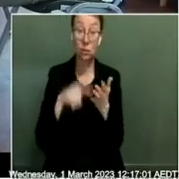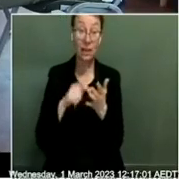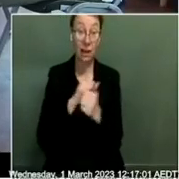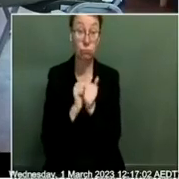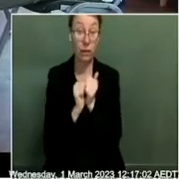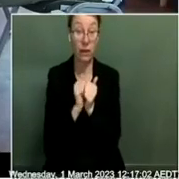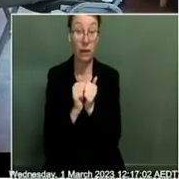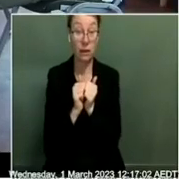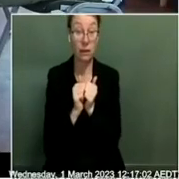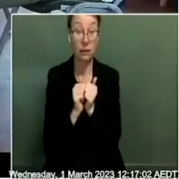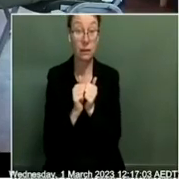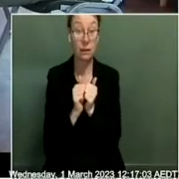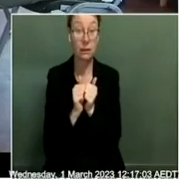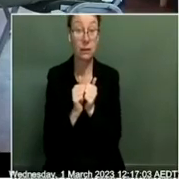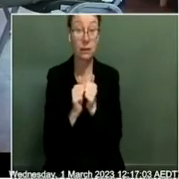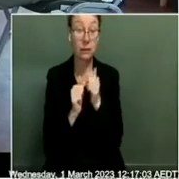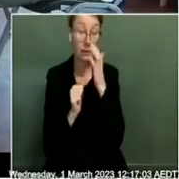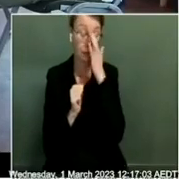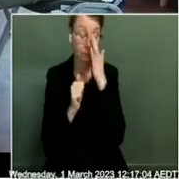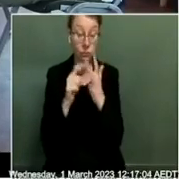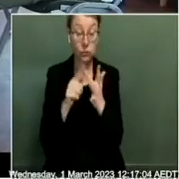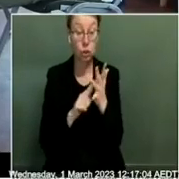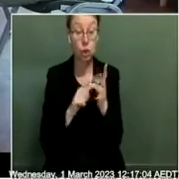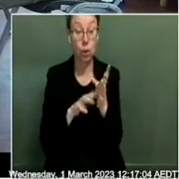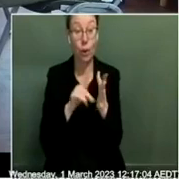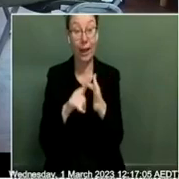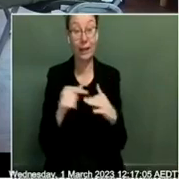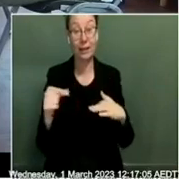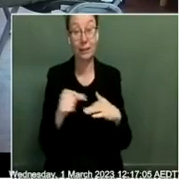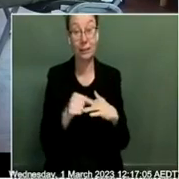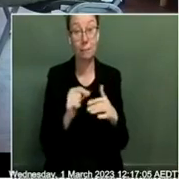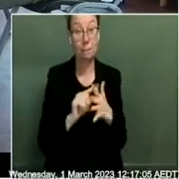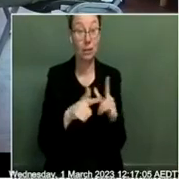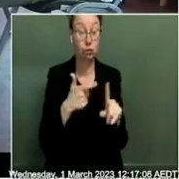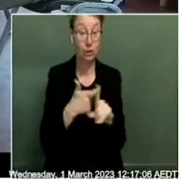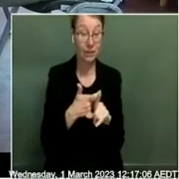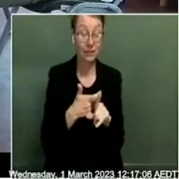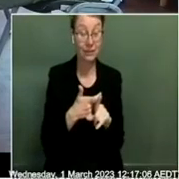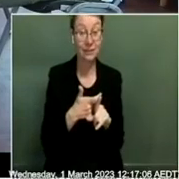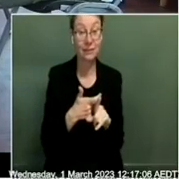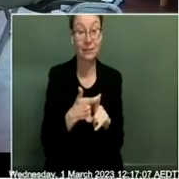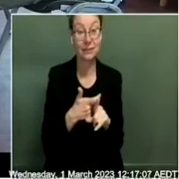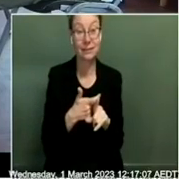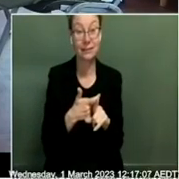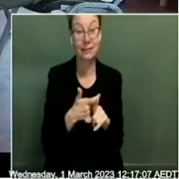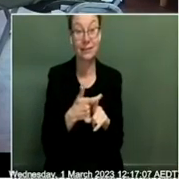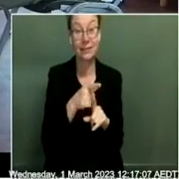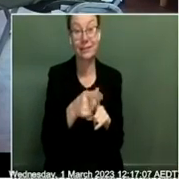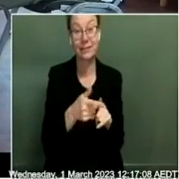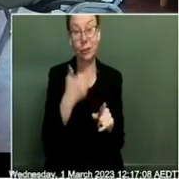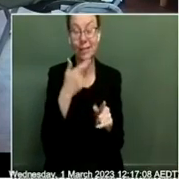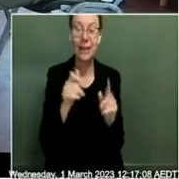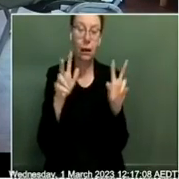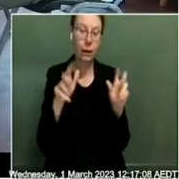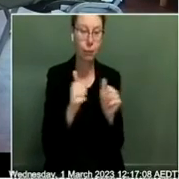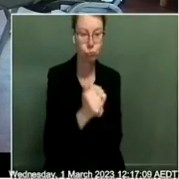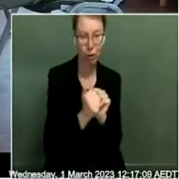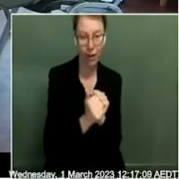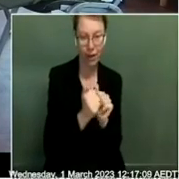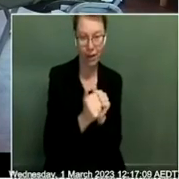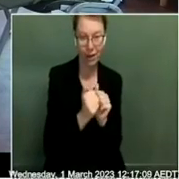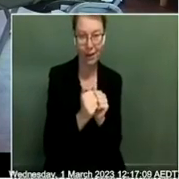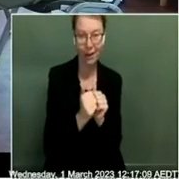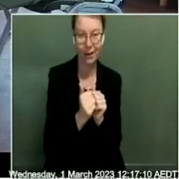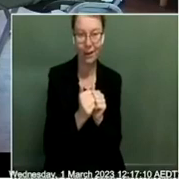Yeah. He's our soup team. He's okay. our, oh. But he's our brother. He's been on the journey and with Mum, haven't you, Paddy? Yeah,